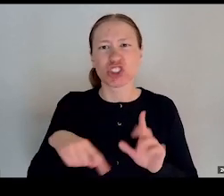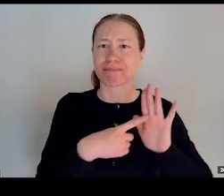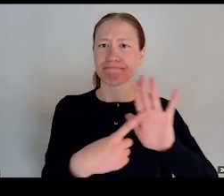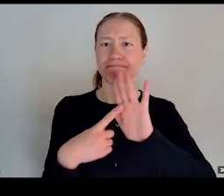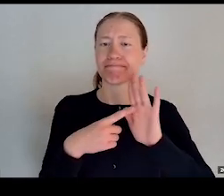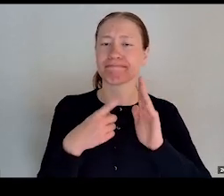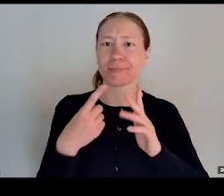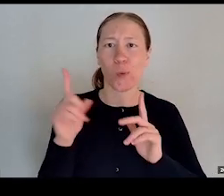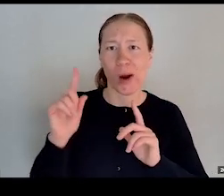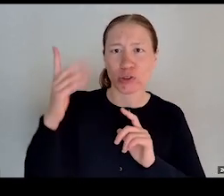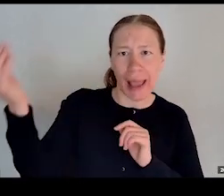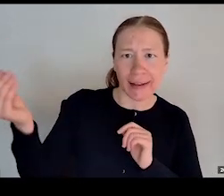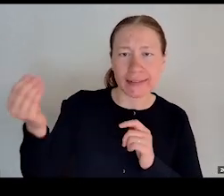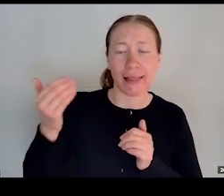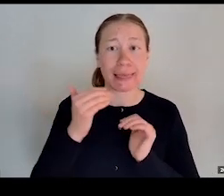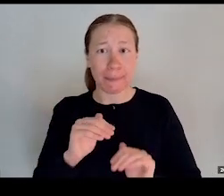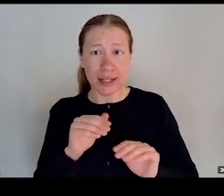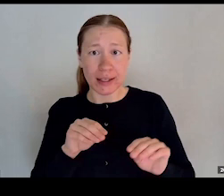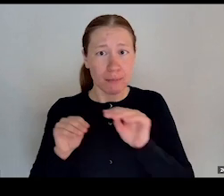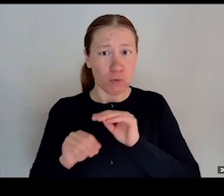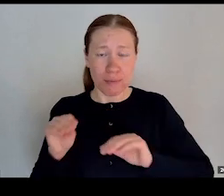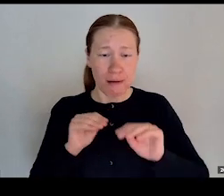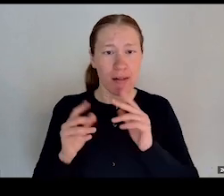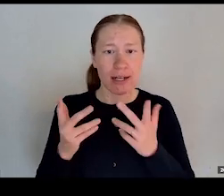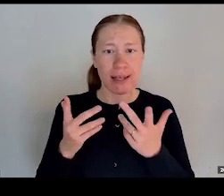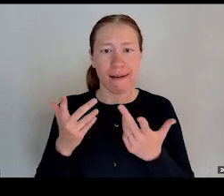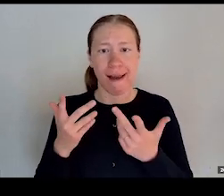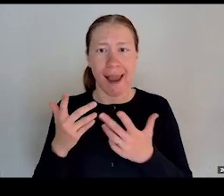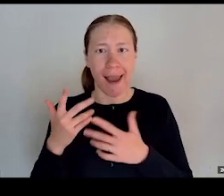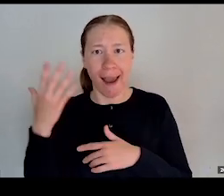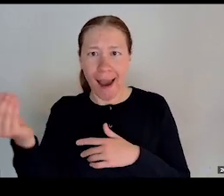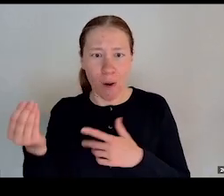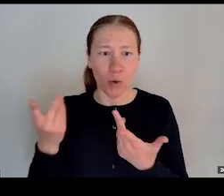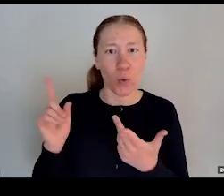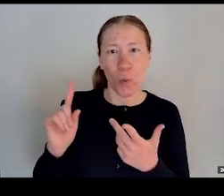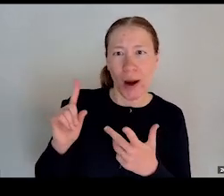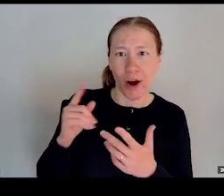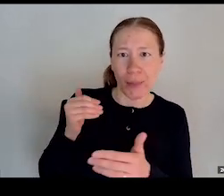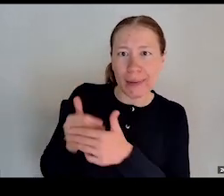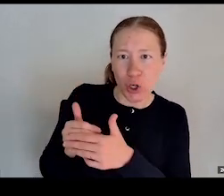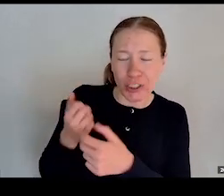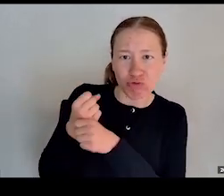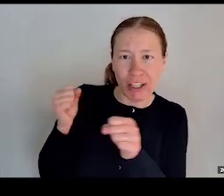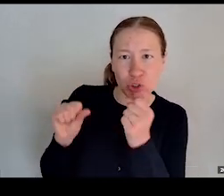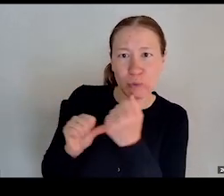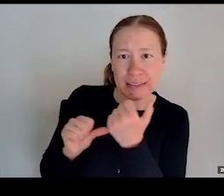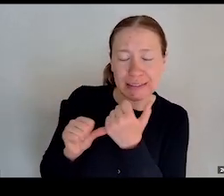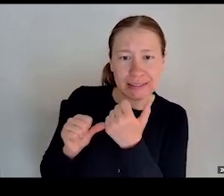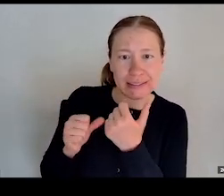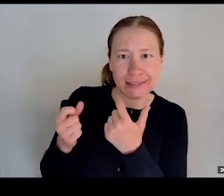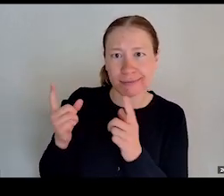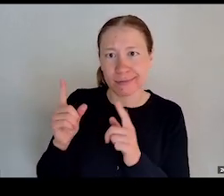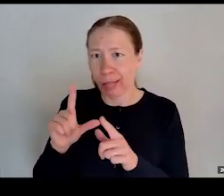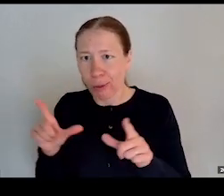limited mobility and other disabilities, and where the nearest area of rescue assistance is. To help with planning for these